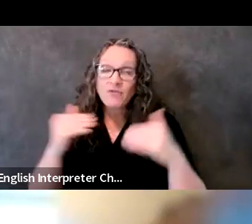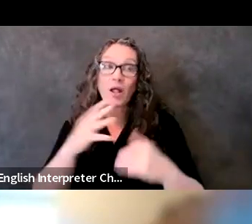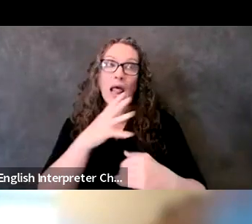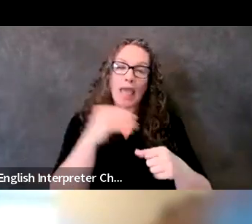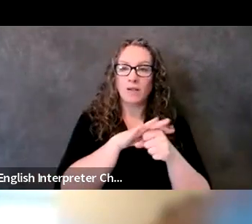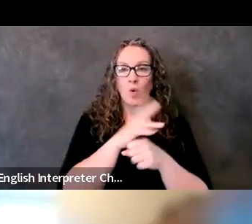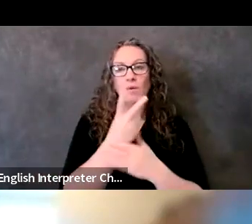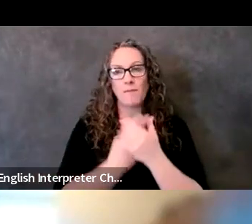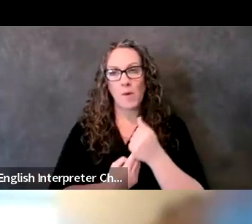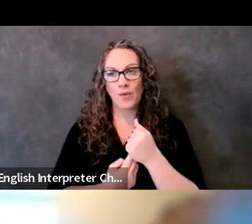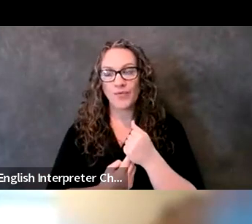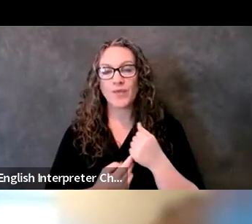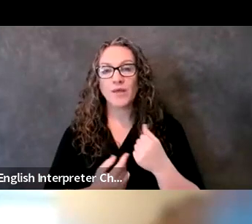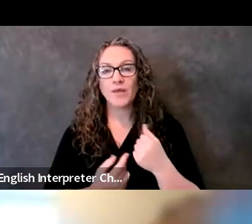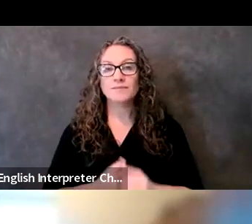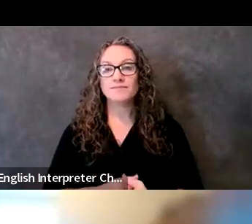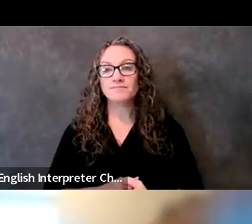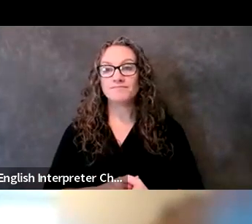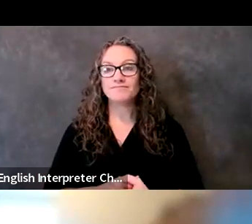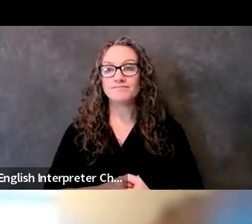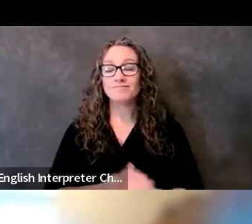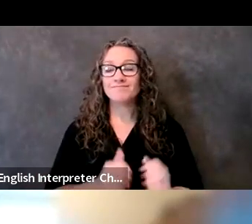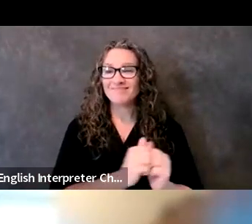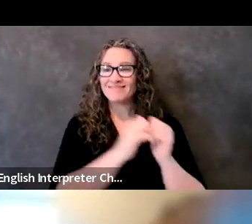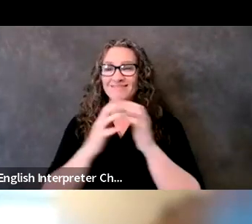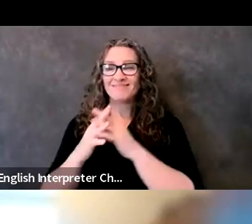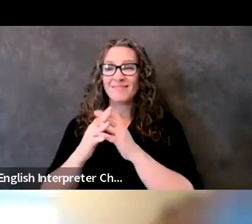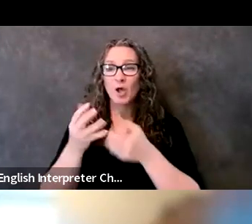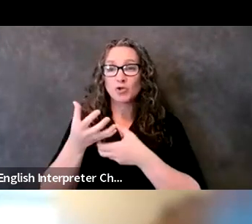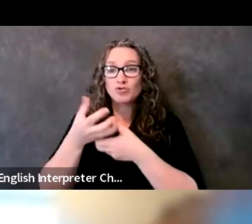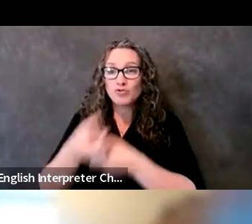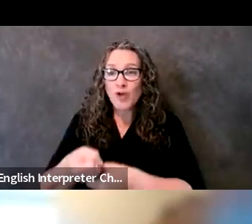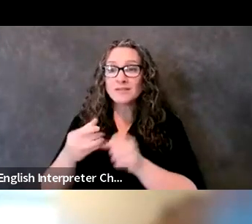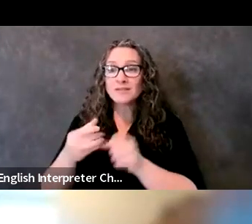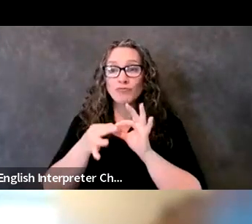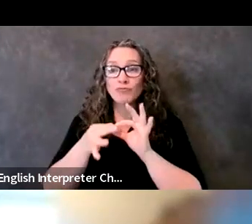And building that trust and that relationship takes time.